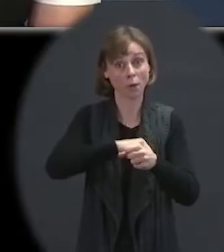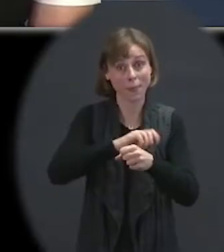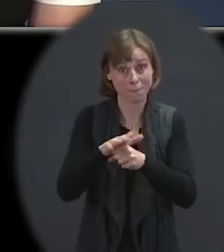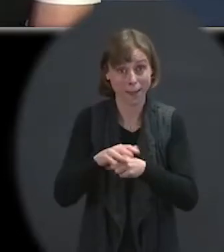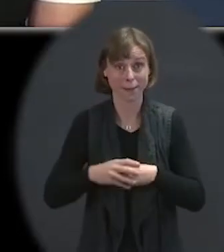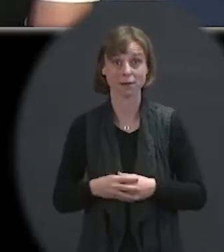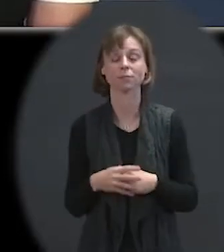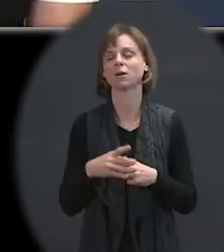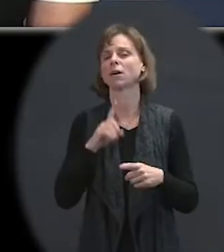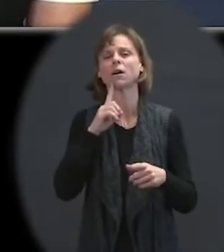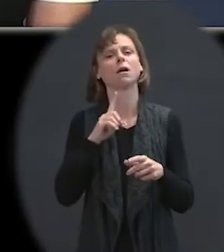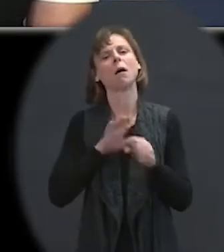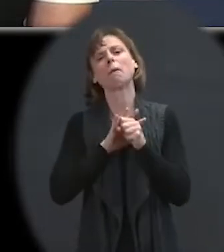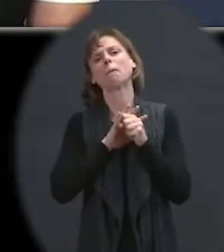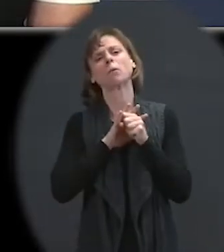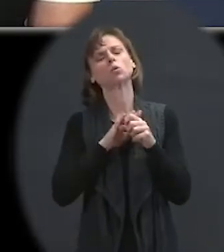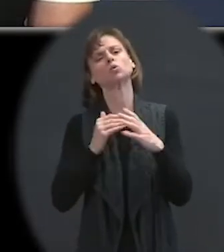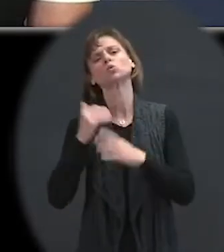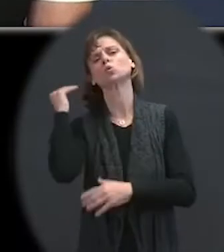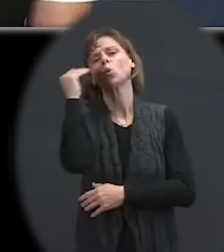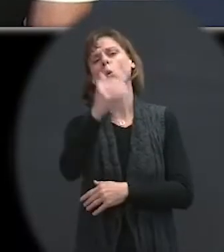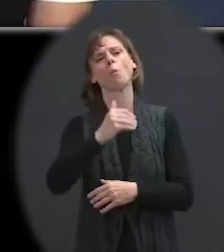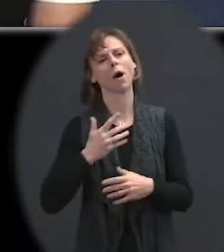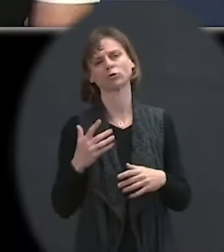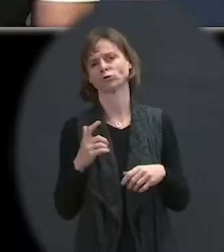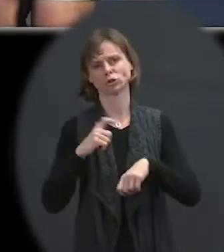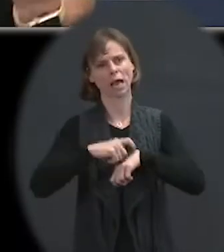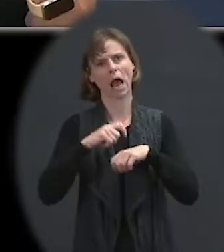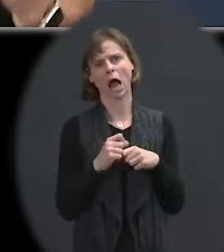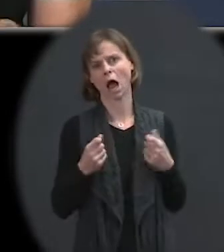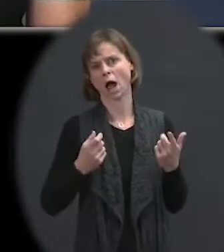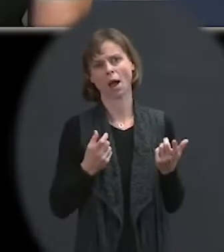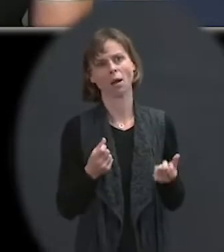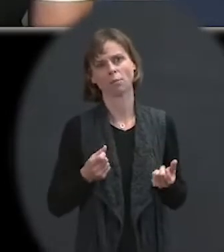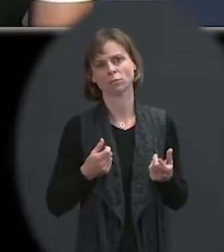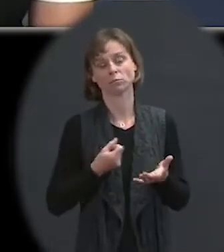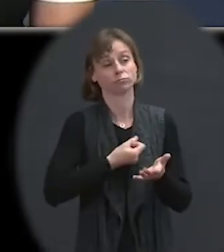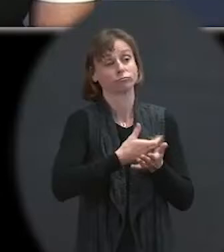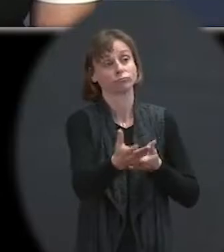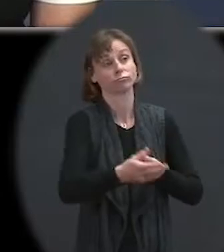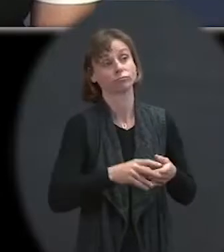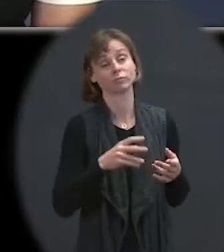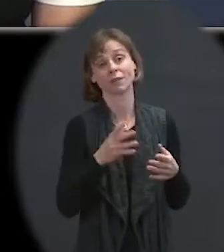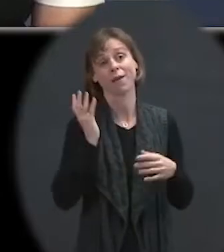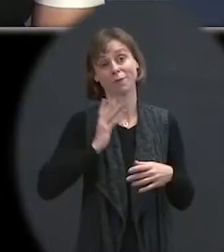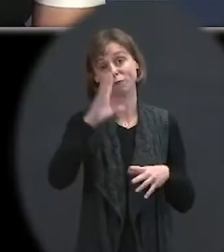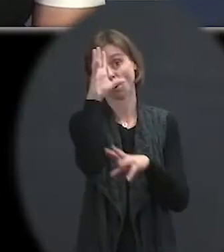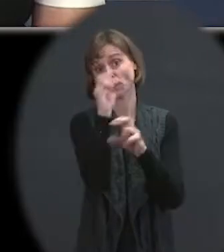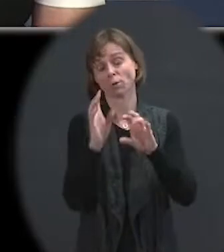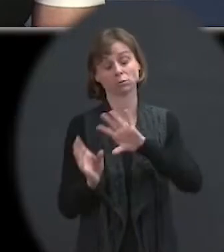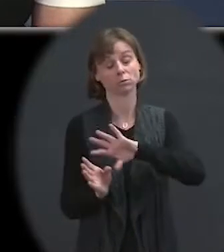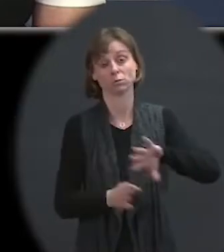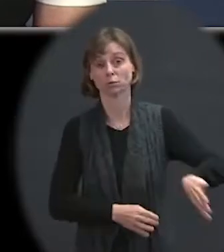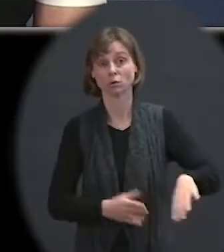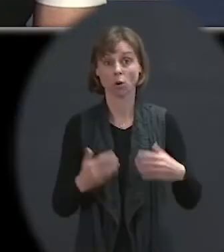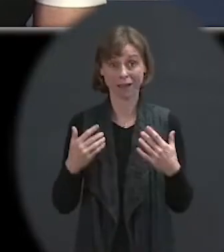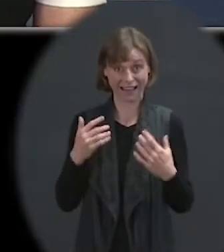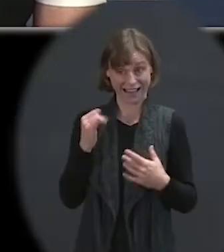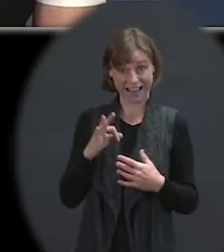time spent on former President Trump. And so if there's not a reason to do it, we're probably not going